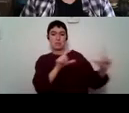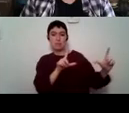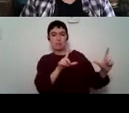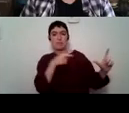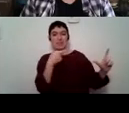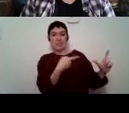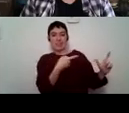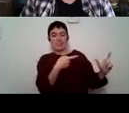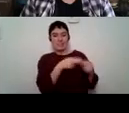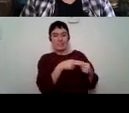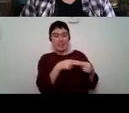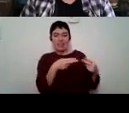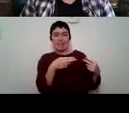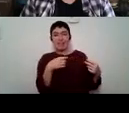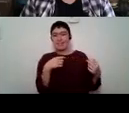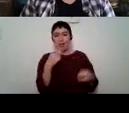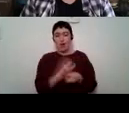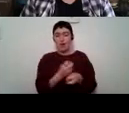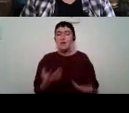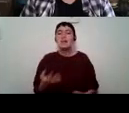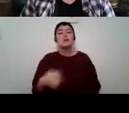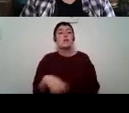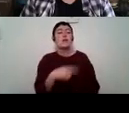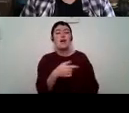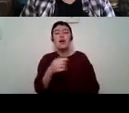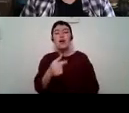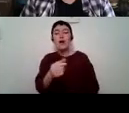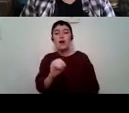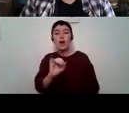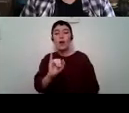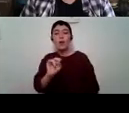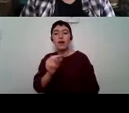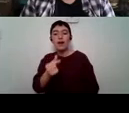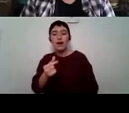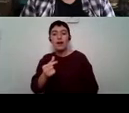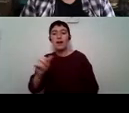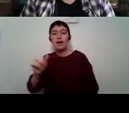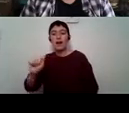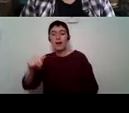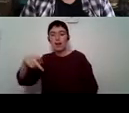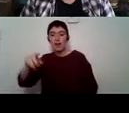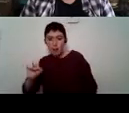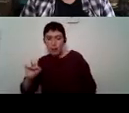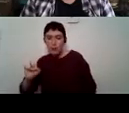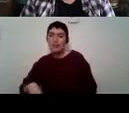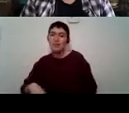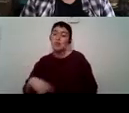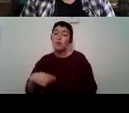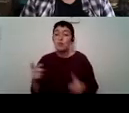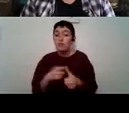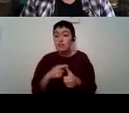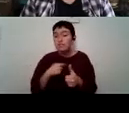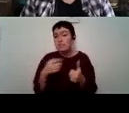so that's going ape. Everything is going ape in my life. First and foremost, I just want to throw this out here. Humans are